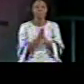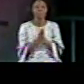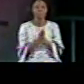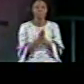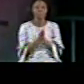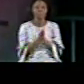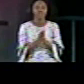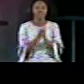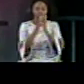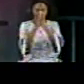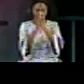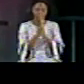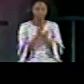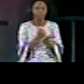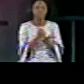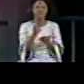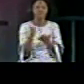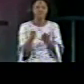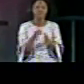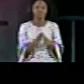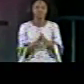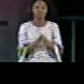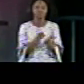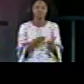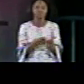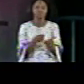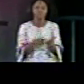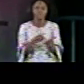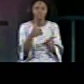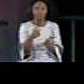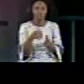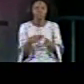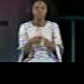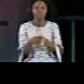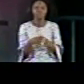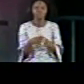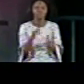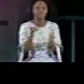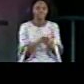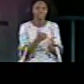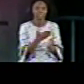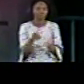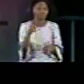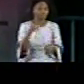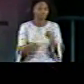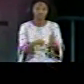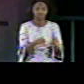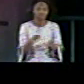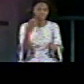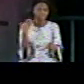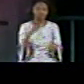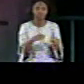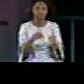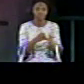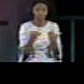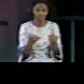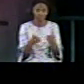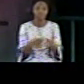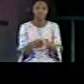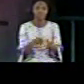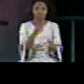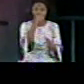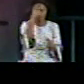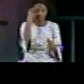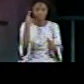amen shake up yourself check up yourself that thing you couldn't do before do it now because the